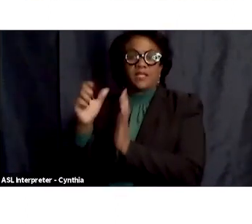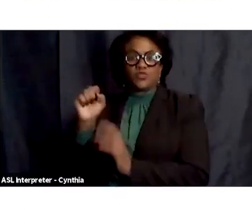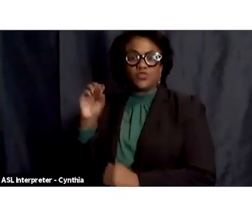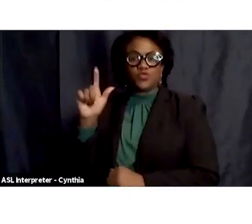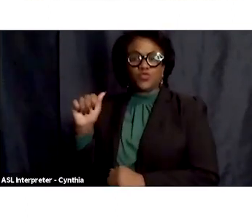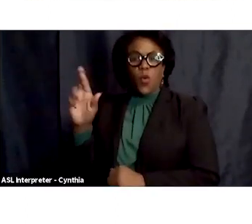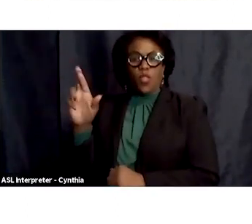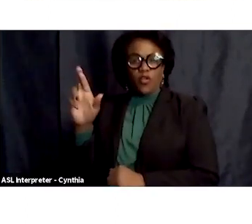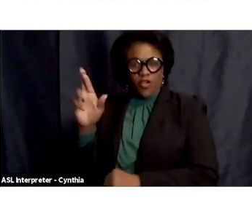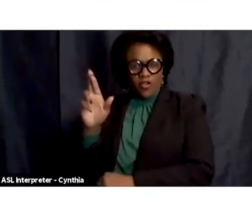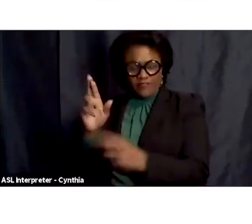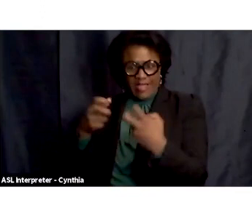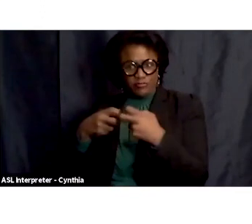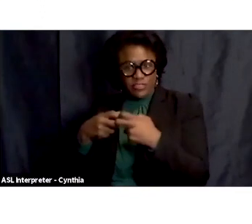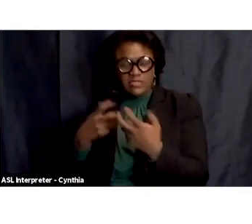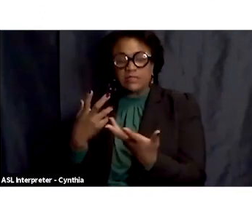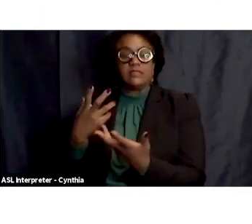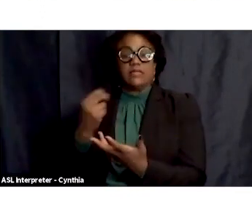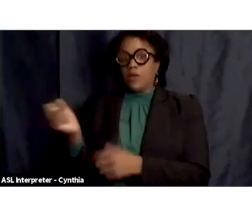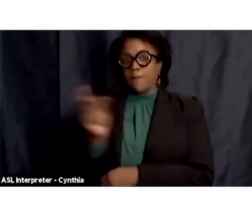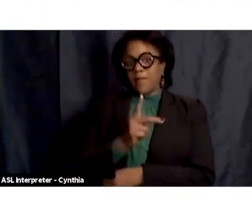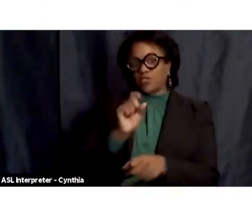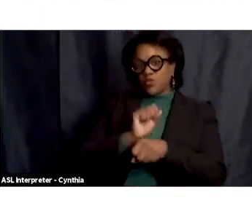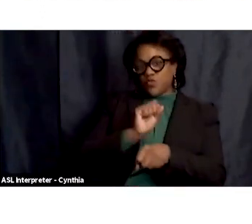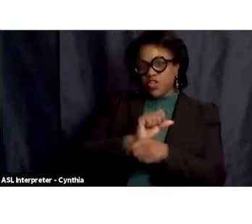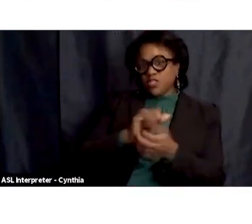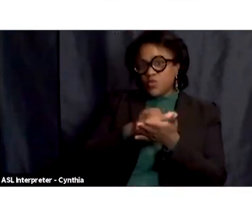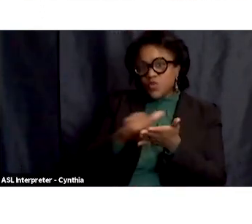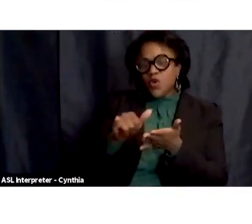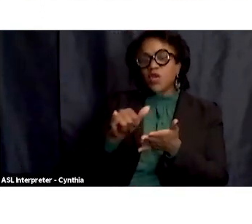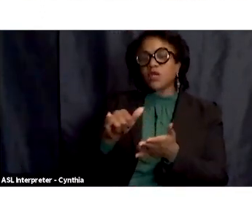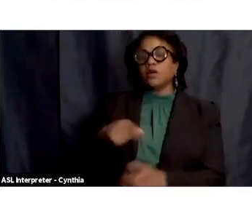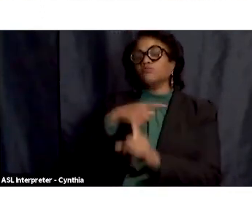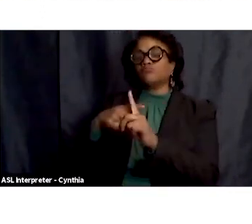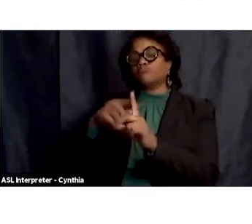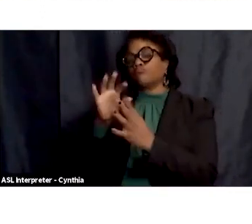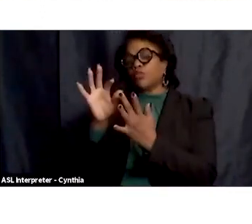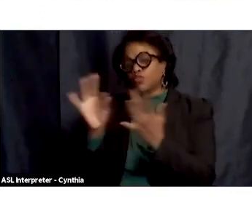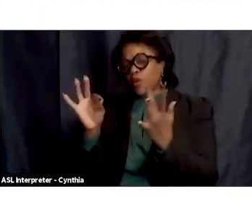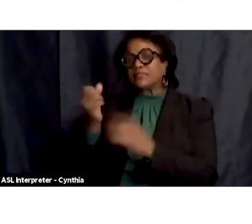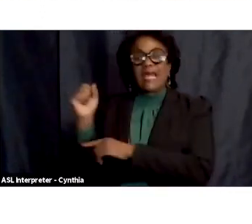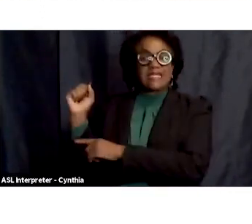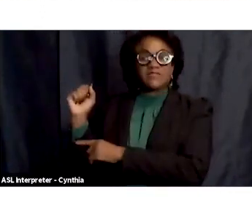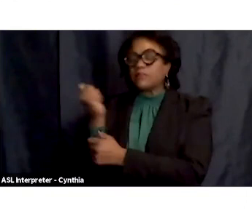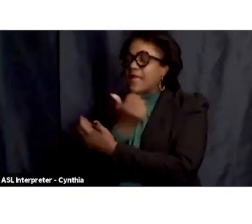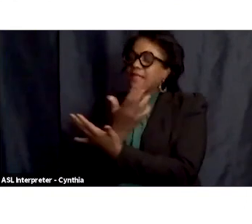back to New York and started working on local campaigns, working on pro-choice activism, anything that I could